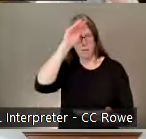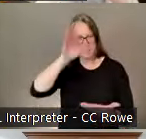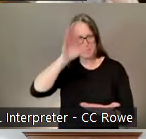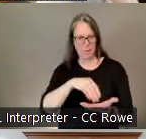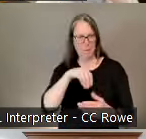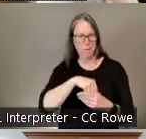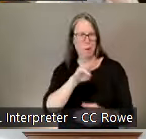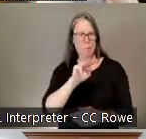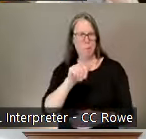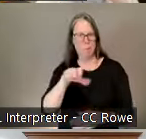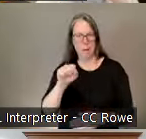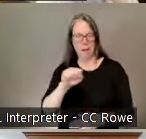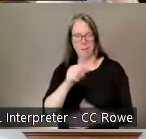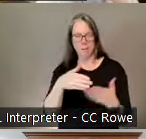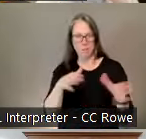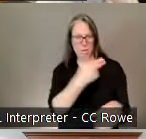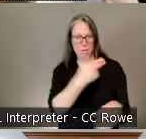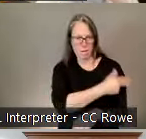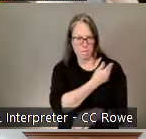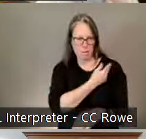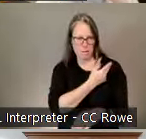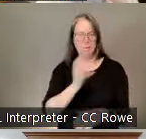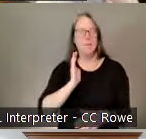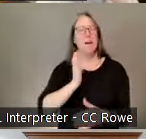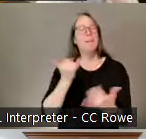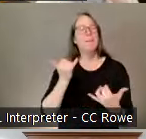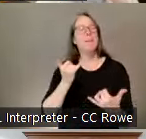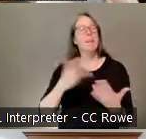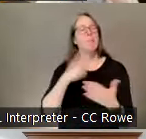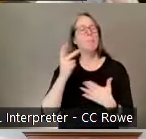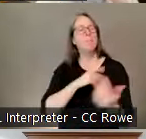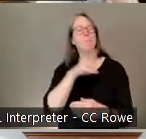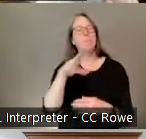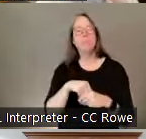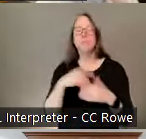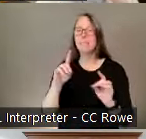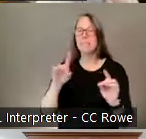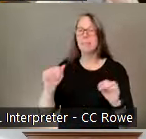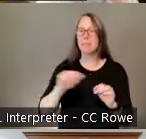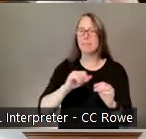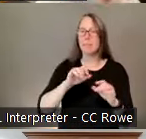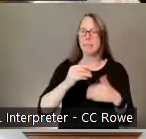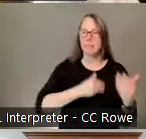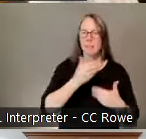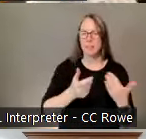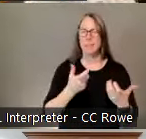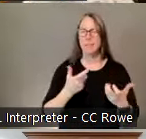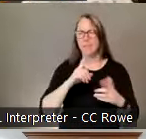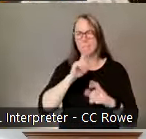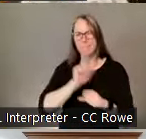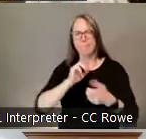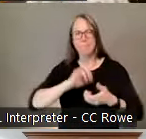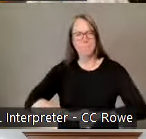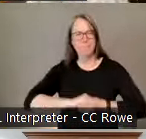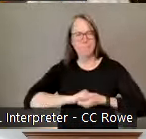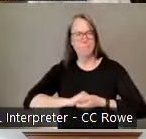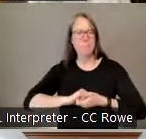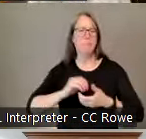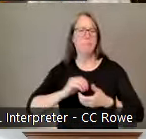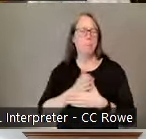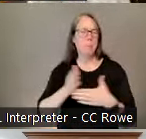Today's program is part of our Disability Education Series, a special collaboration between the Blum Center and Mass General's Council on